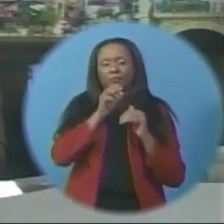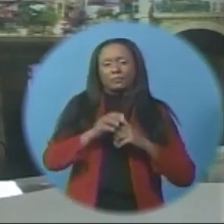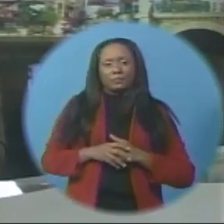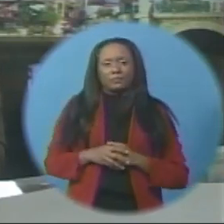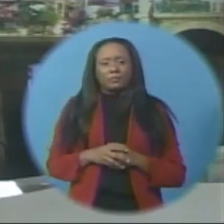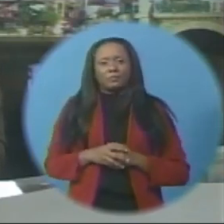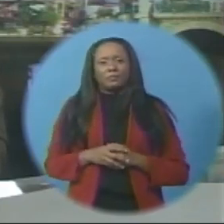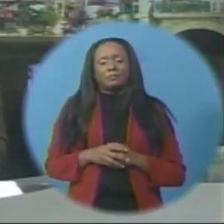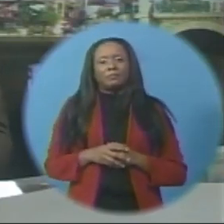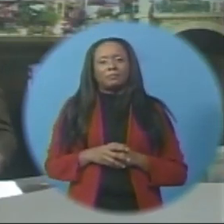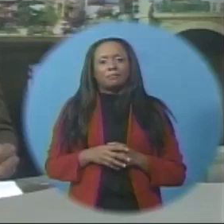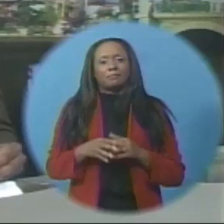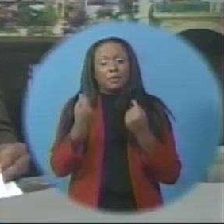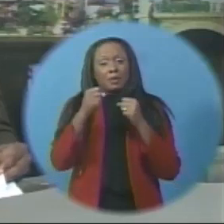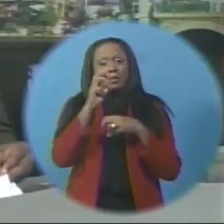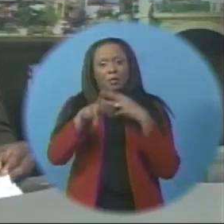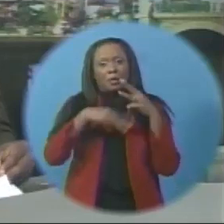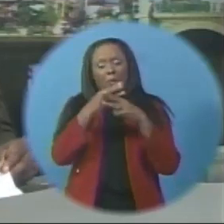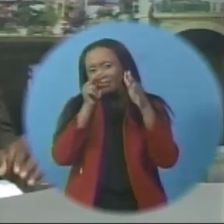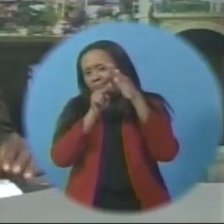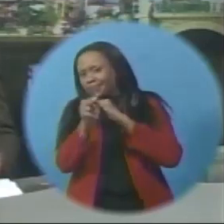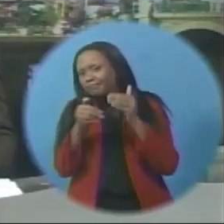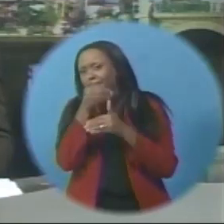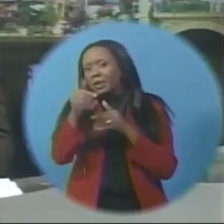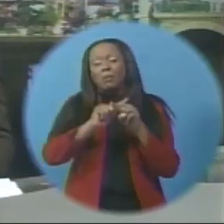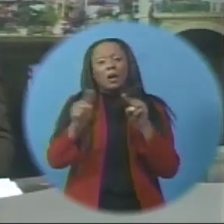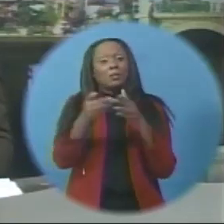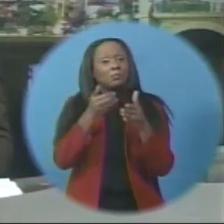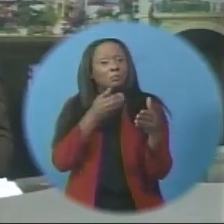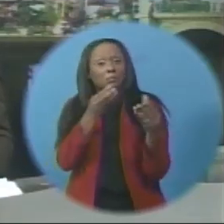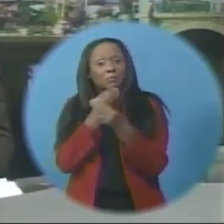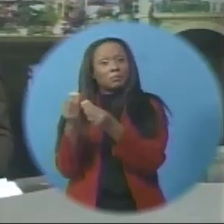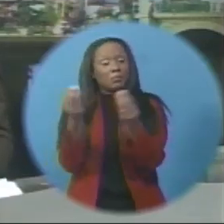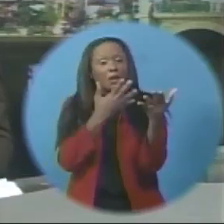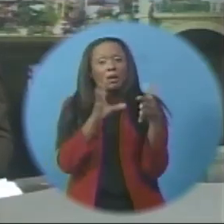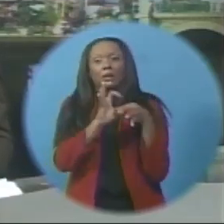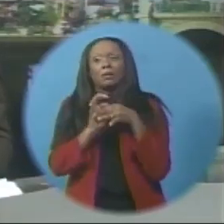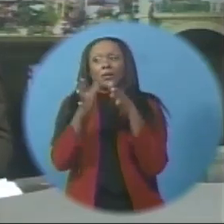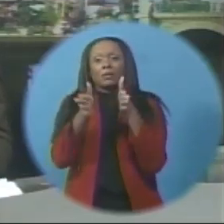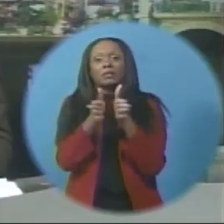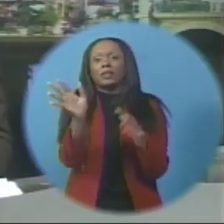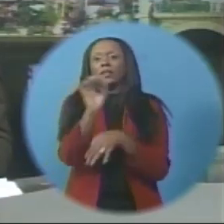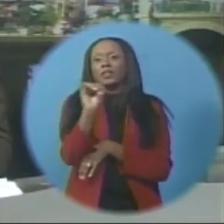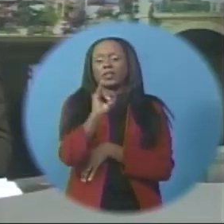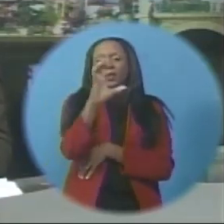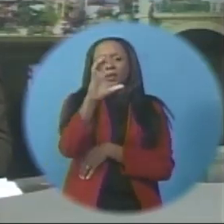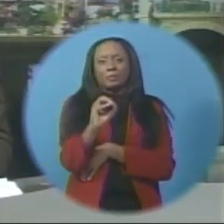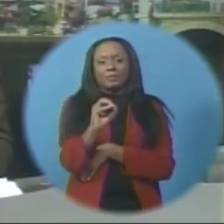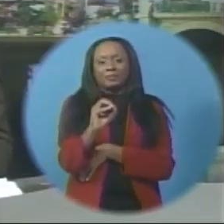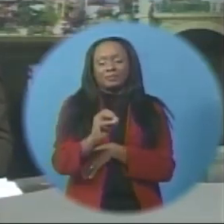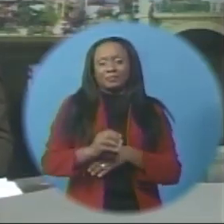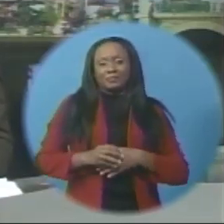bill. A peek into the world of sports is just ahead, but before we get there, here's a tip from Cooperators General Insurance.